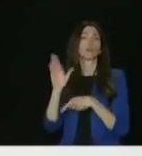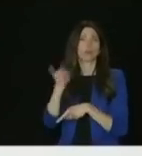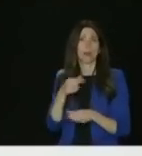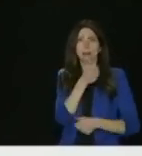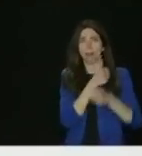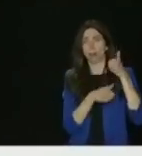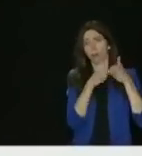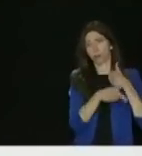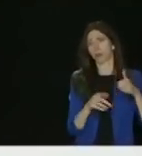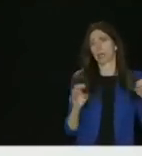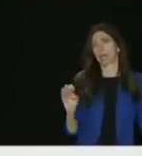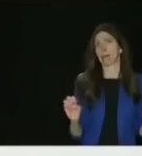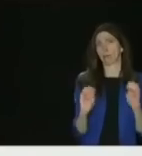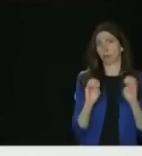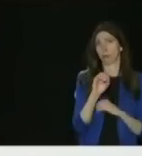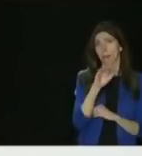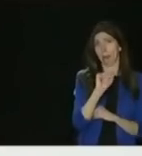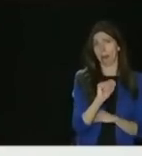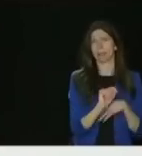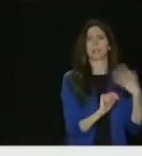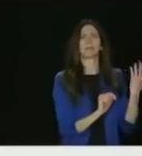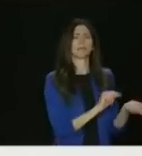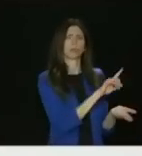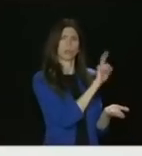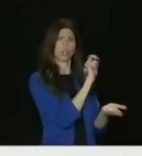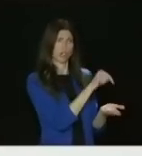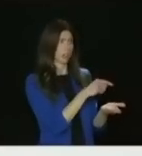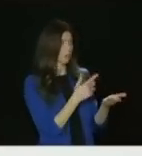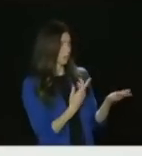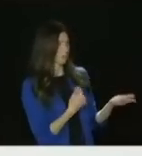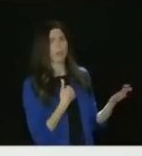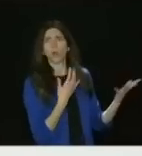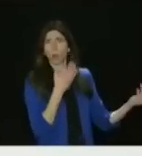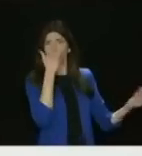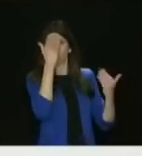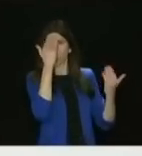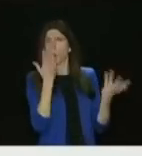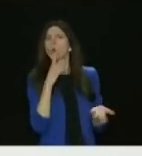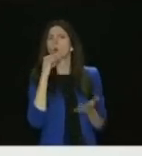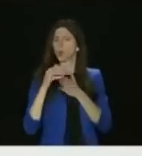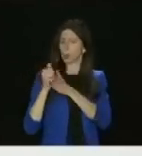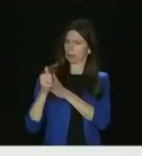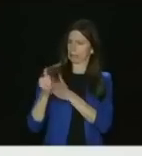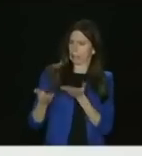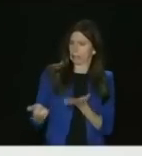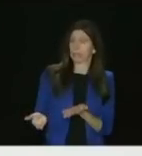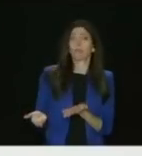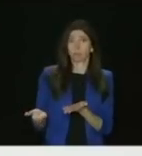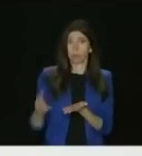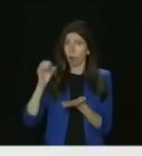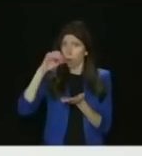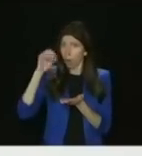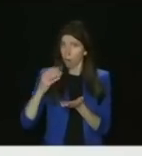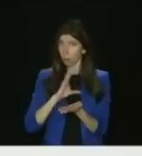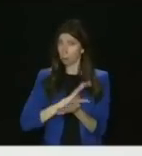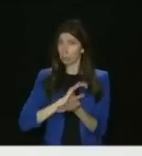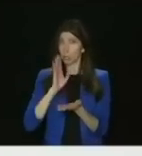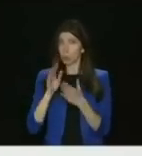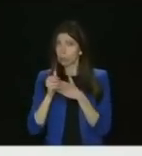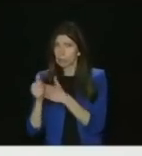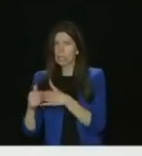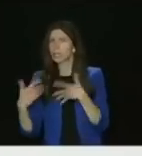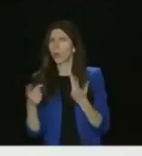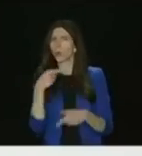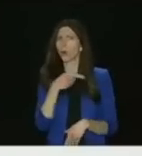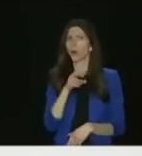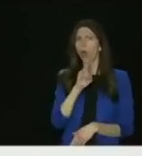ability to enforce provincial and municipal laws. Does that mean that they'll be the lead police force agency here in Ottawa? And when can we expect more police officers from the